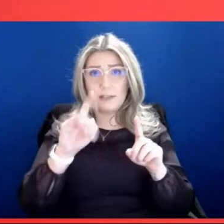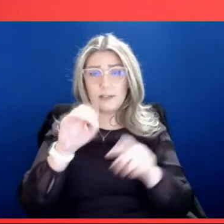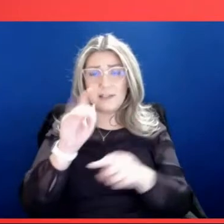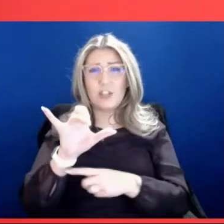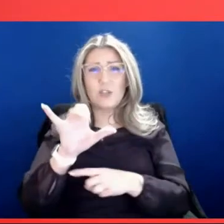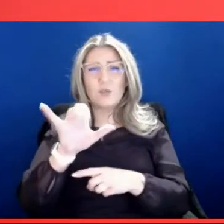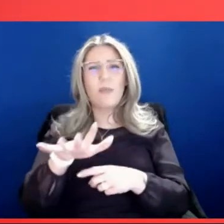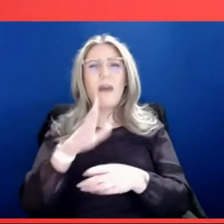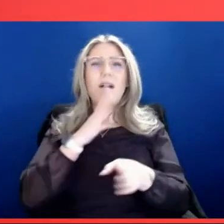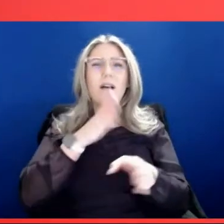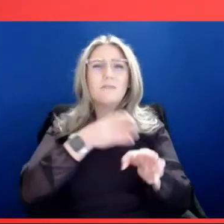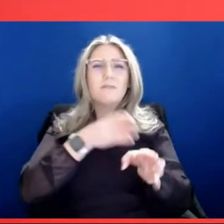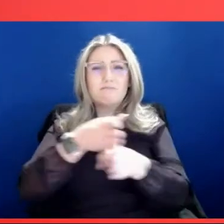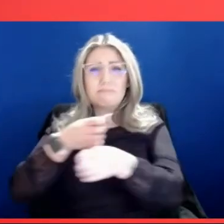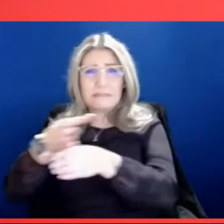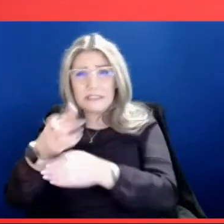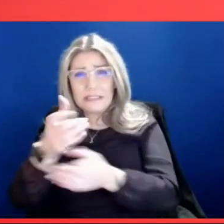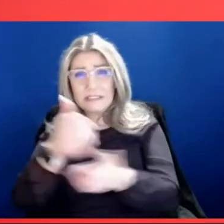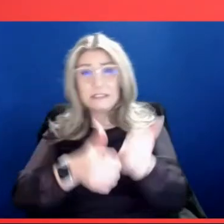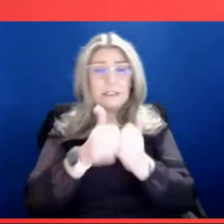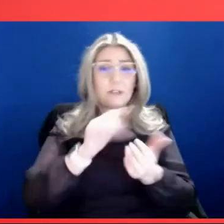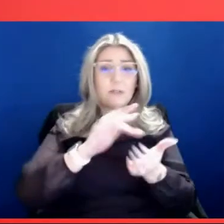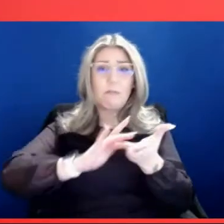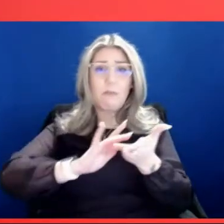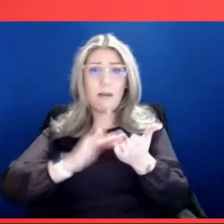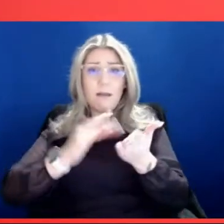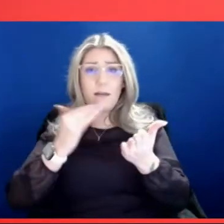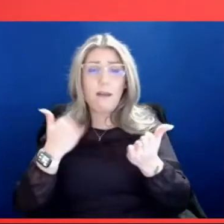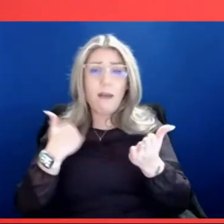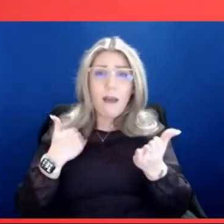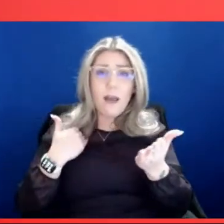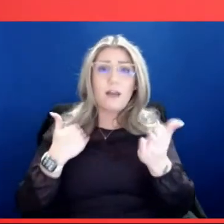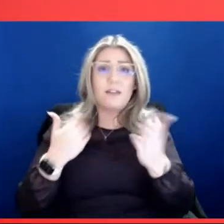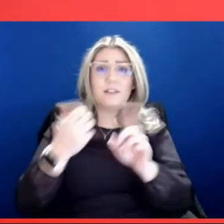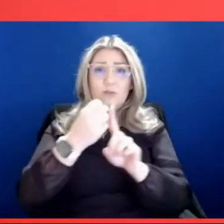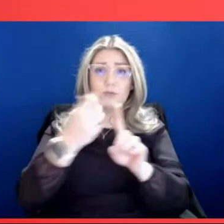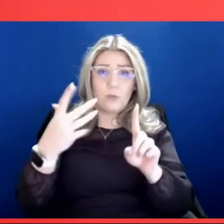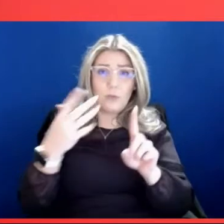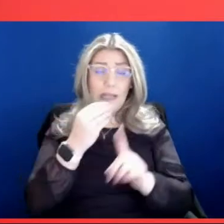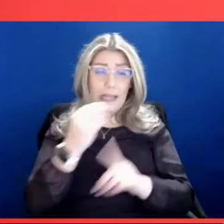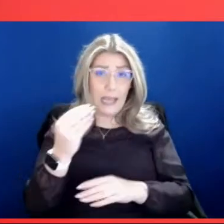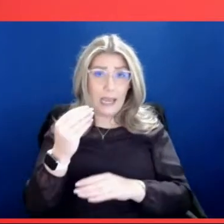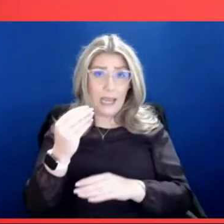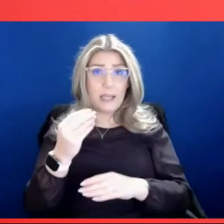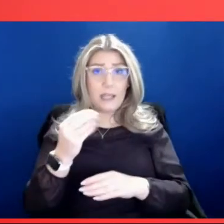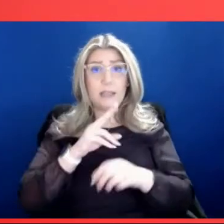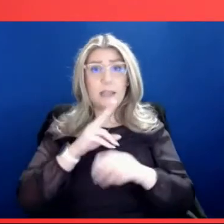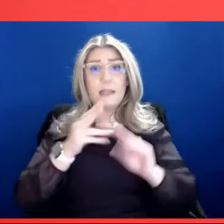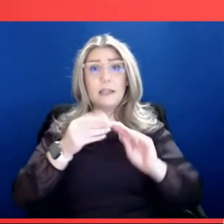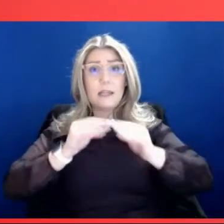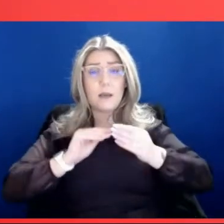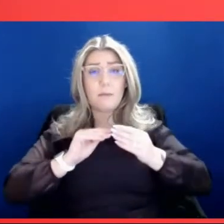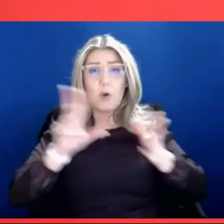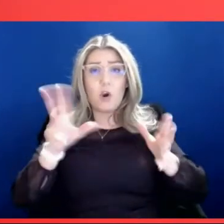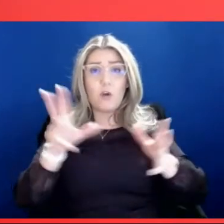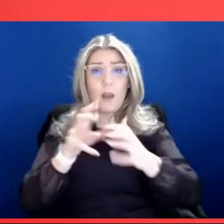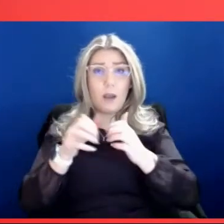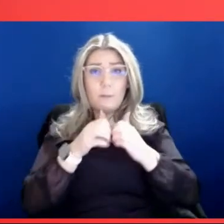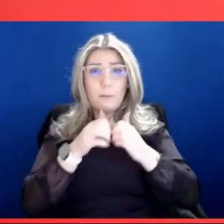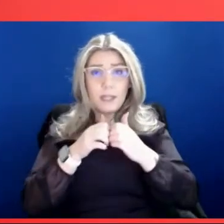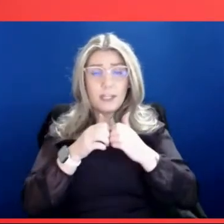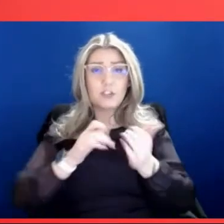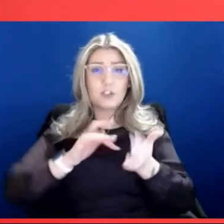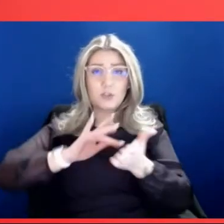drugs that have toxicities is growing, and the number of combinations of drugs that